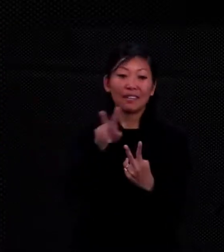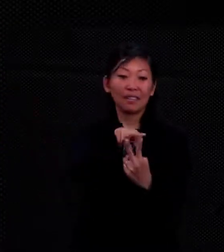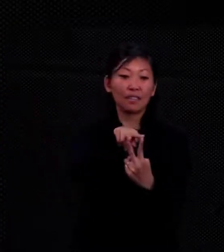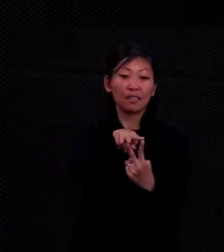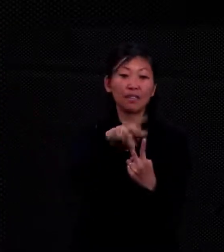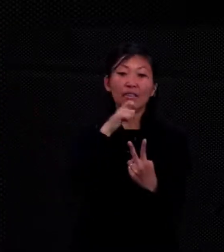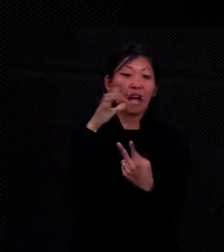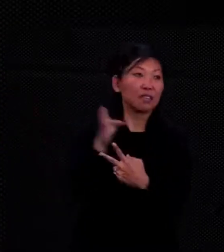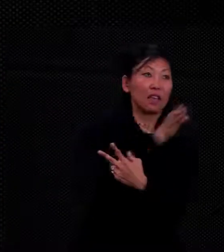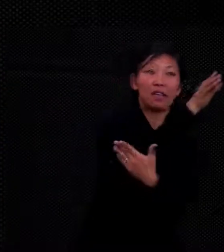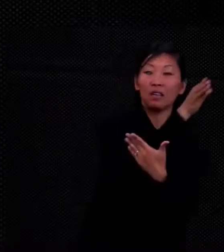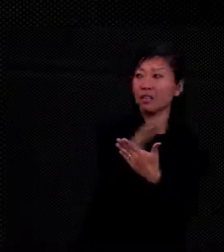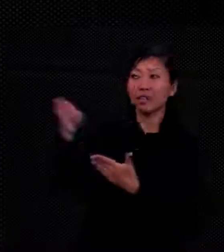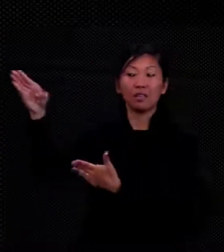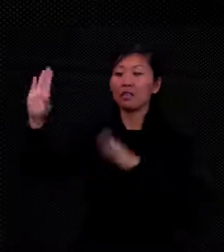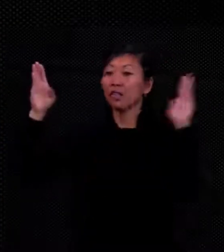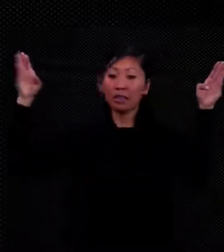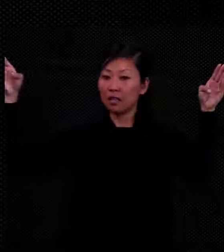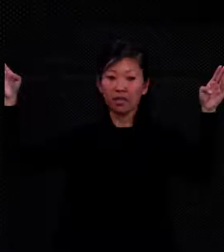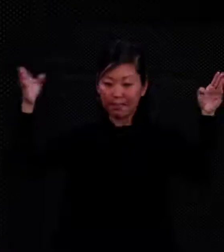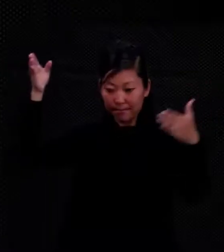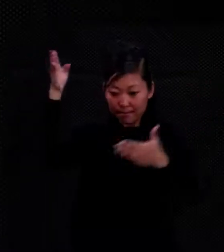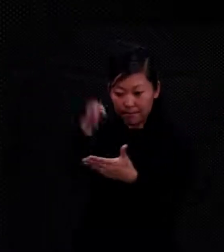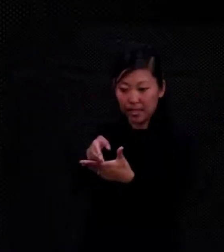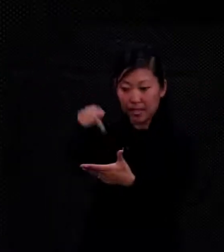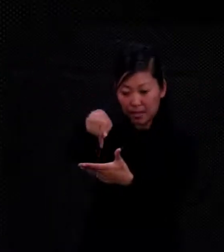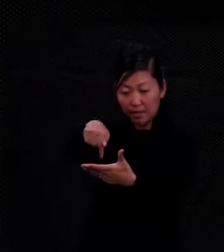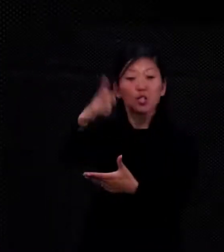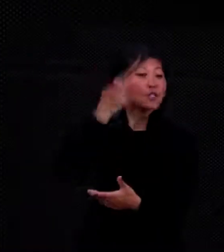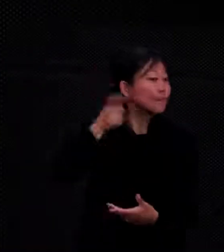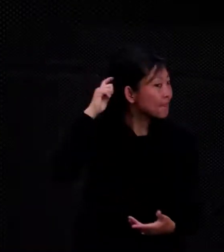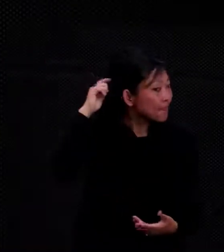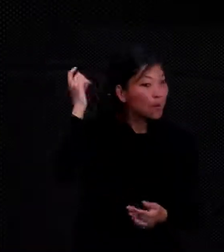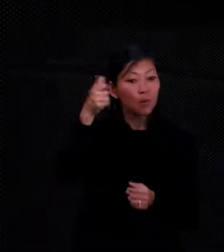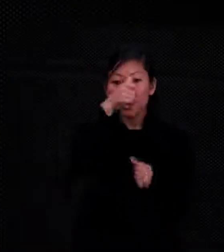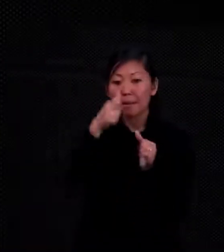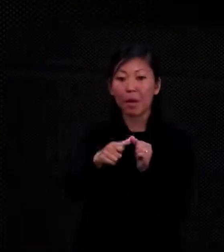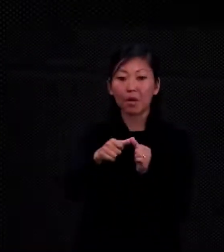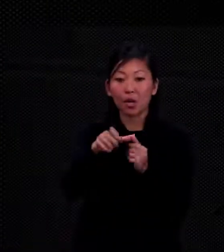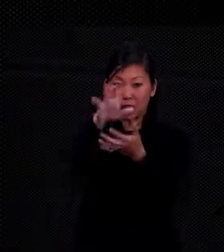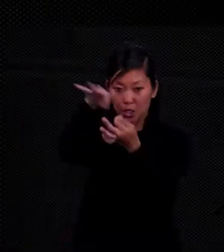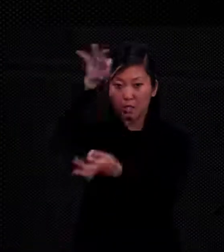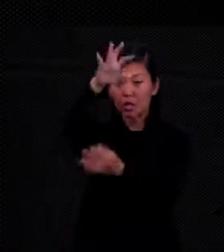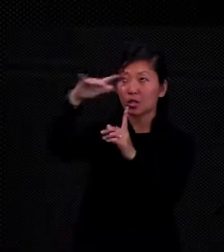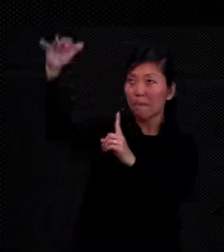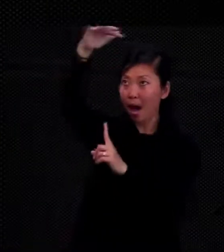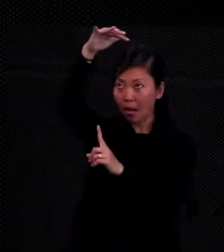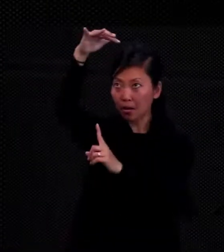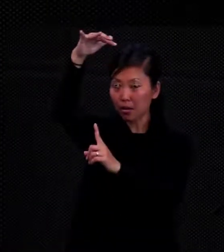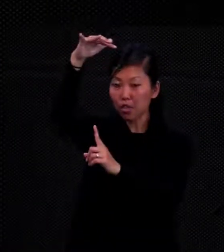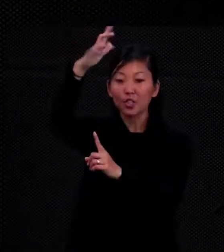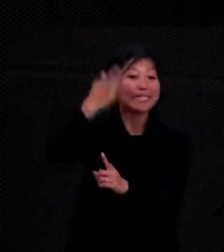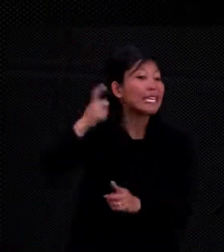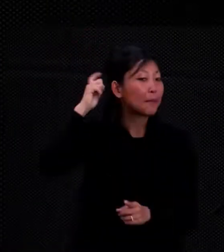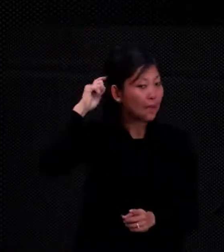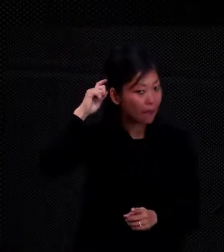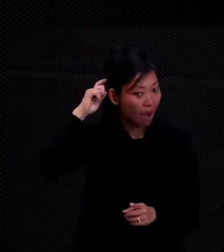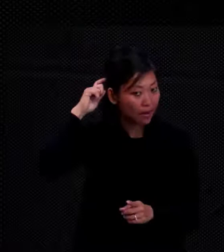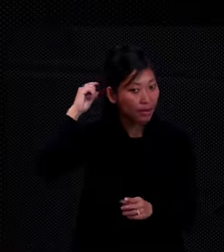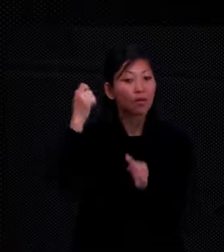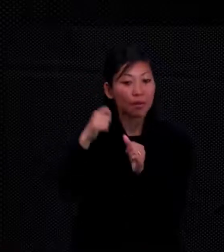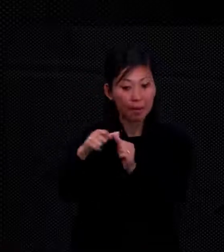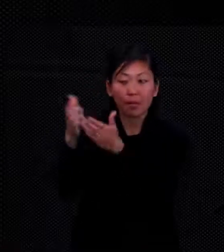these extremes, but be aware that there is a spiritual battle that is raging above us in addition to the one within us and among